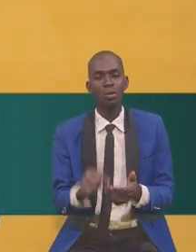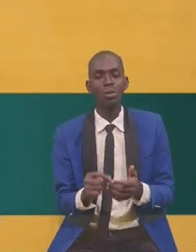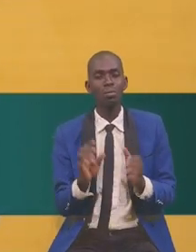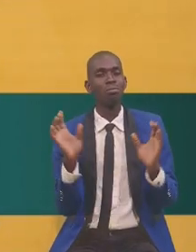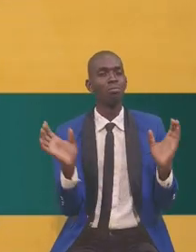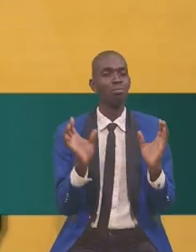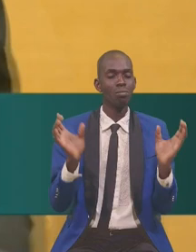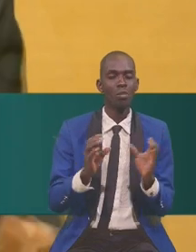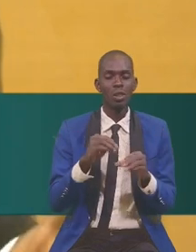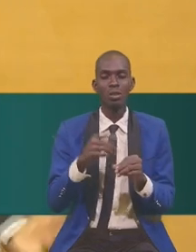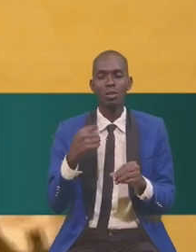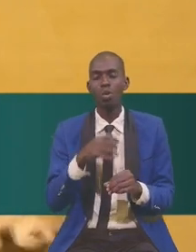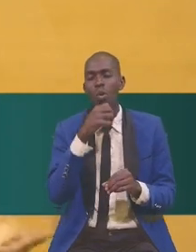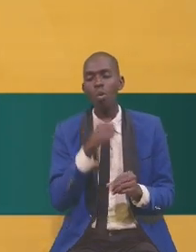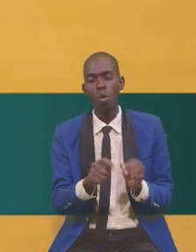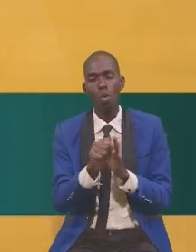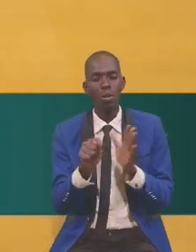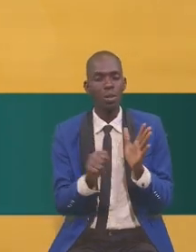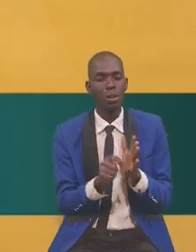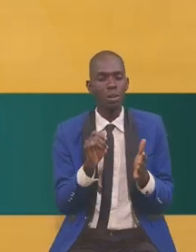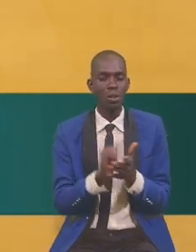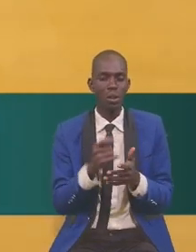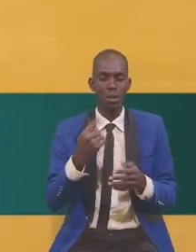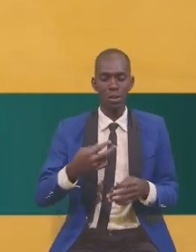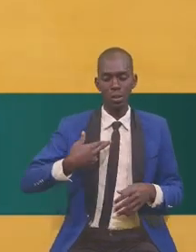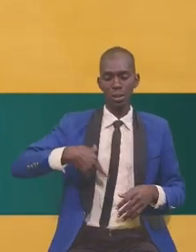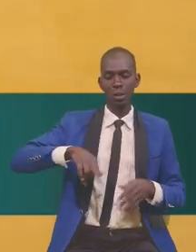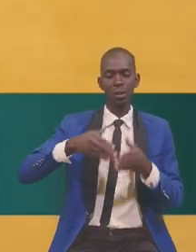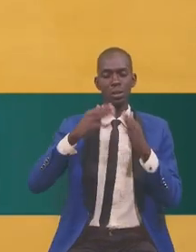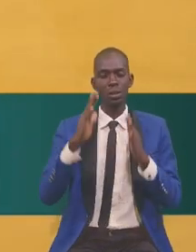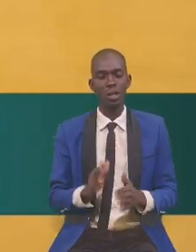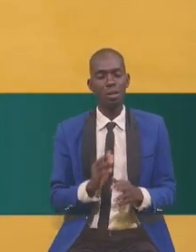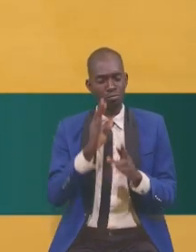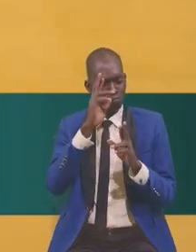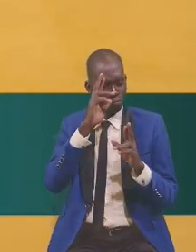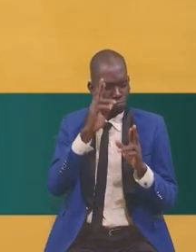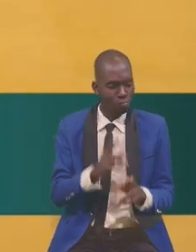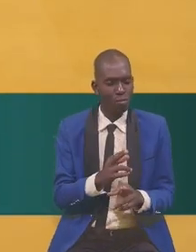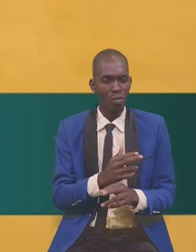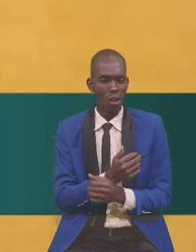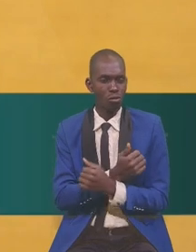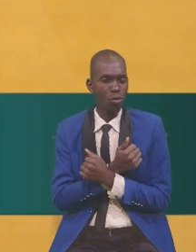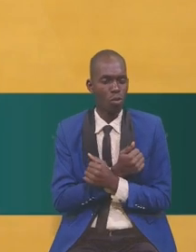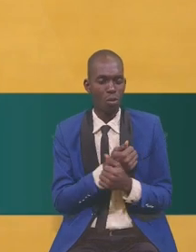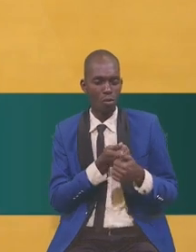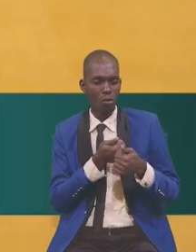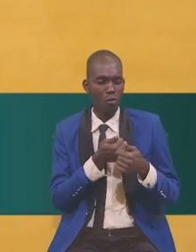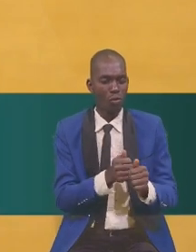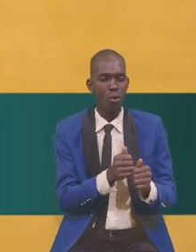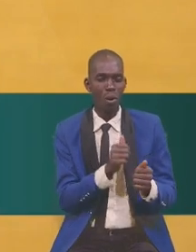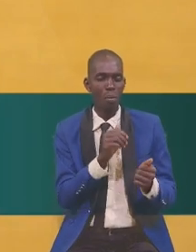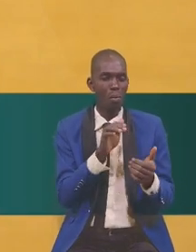in the Old Testament, which the Pharisees were embracing and they had married without